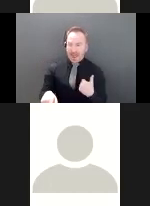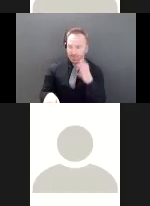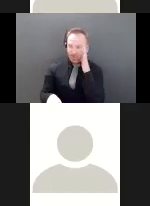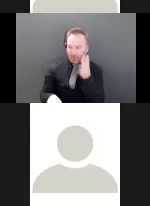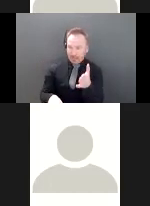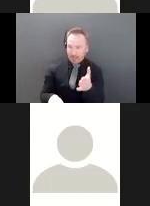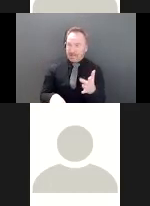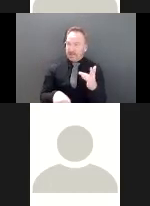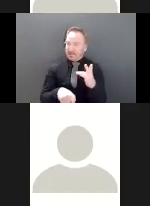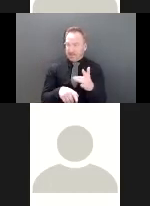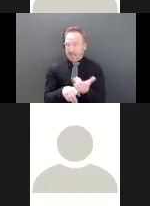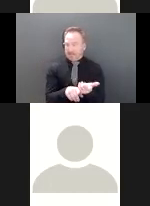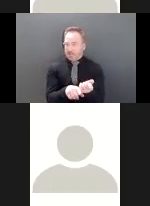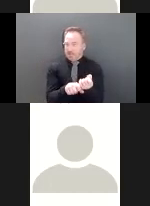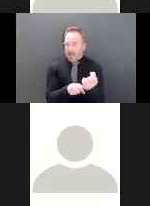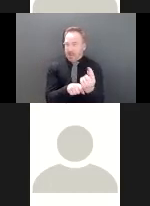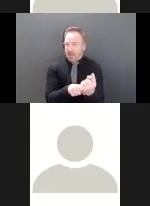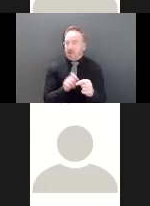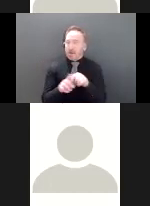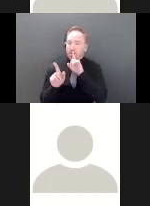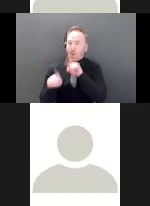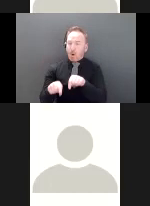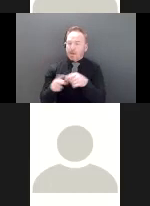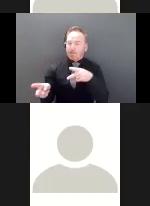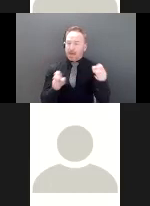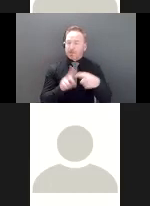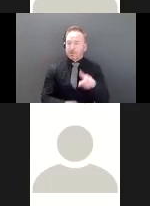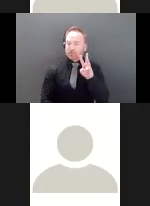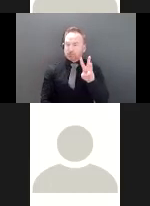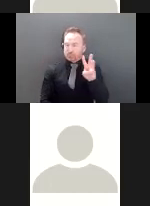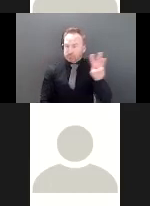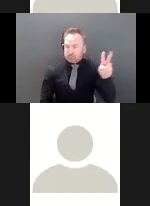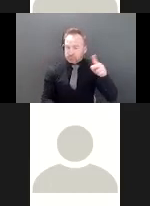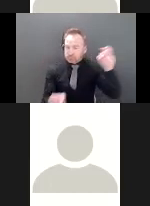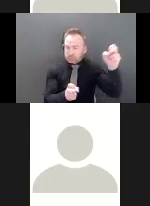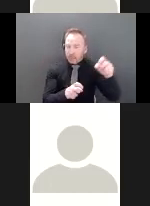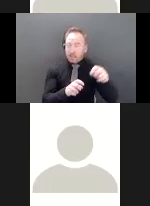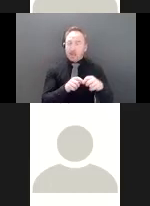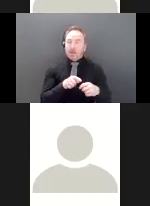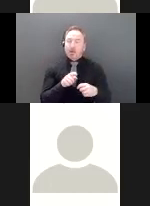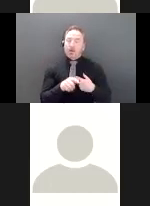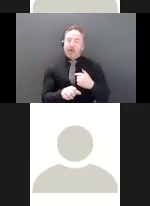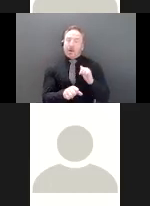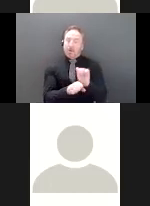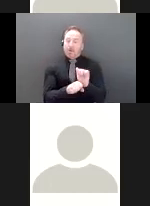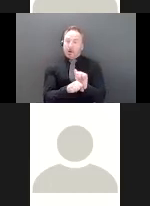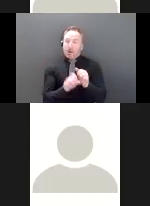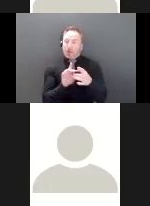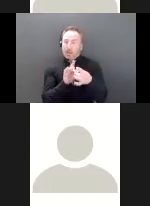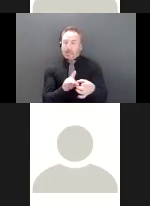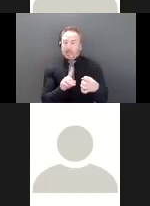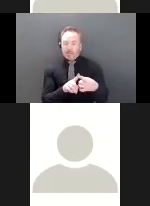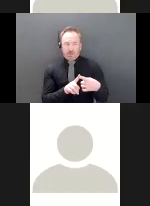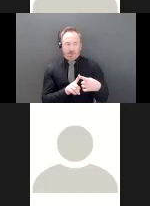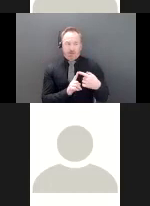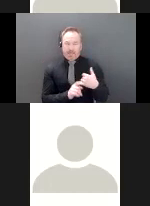all those annual reports on our website. And we also have been doing work just over really this past